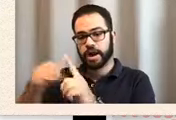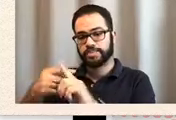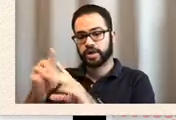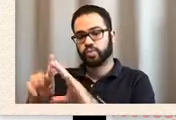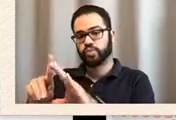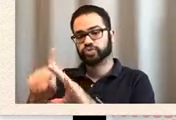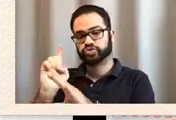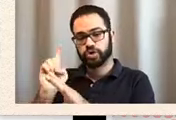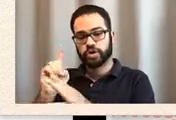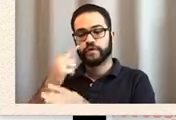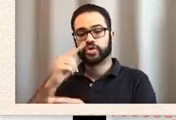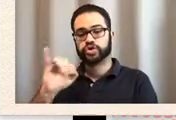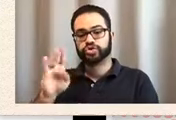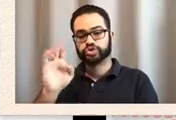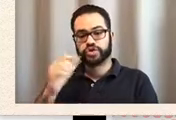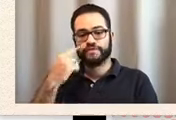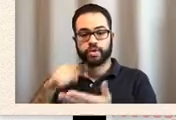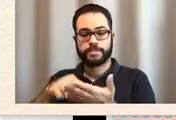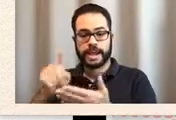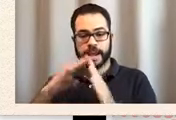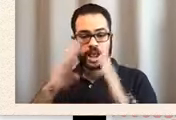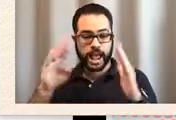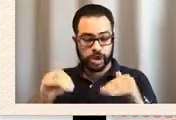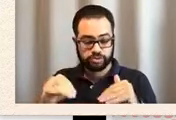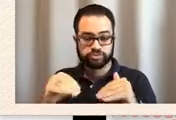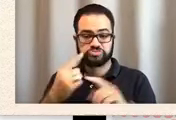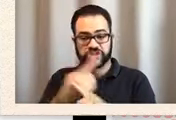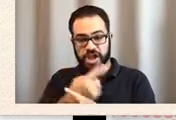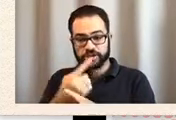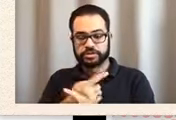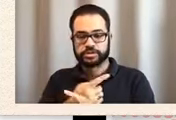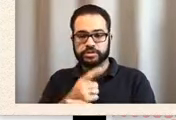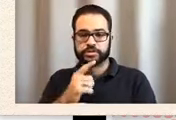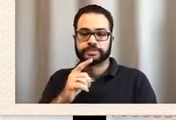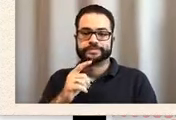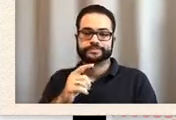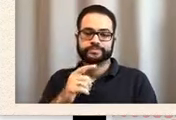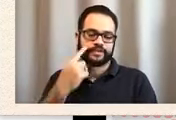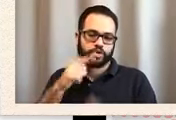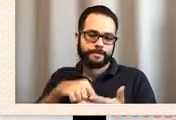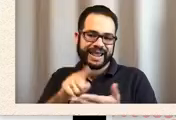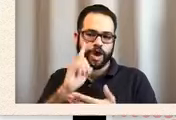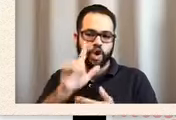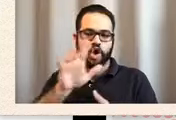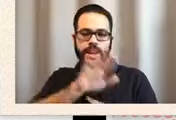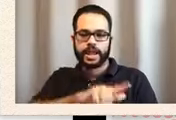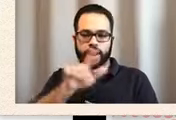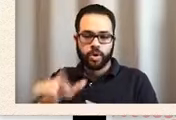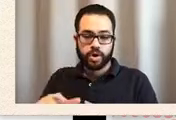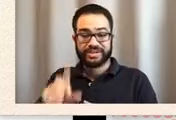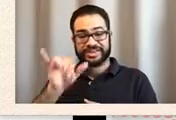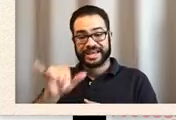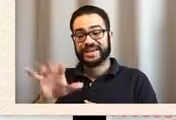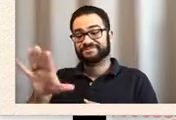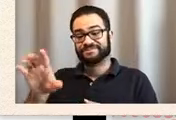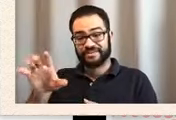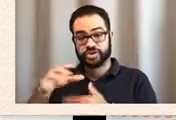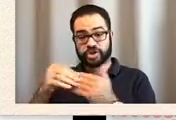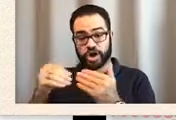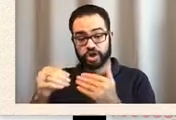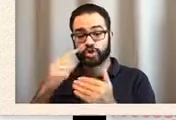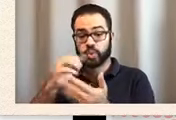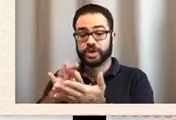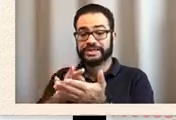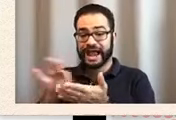June for housing-related expenses, in this example, to pay her landlord. That $500 would count as a resource at the beginning